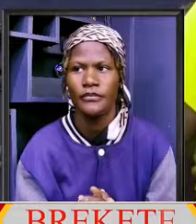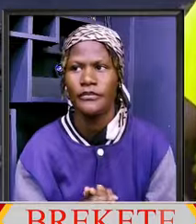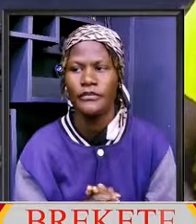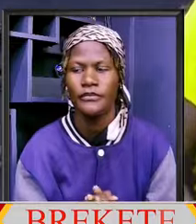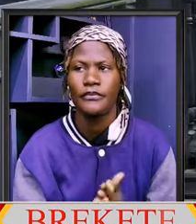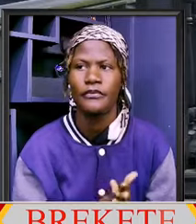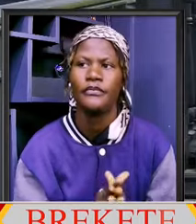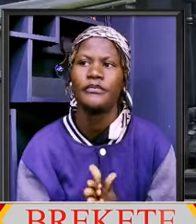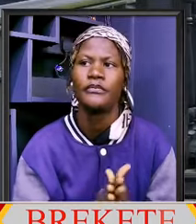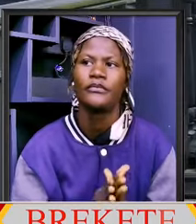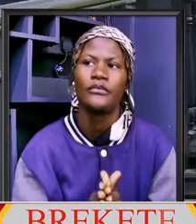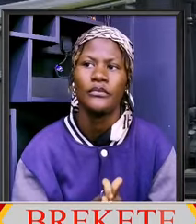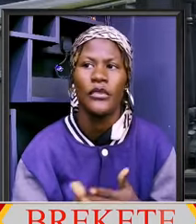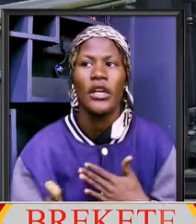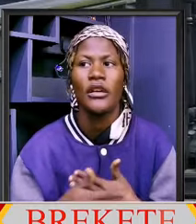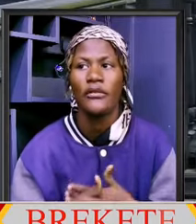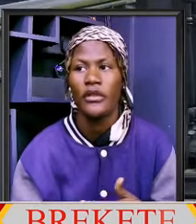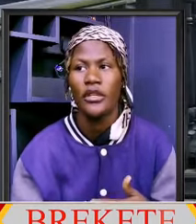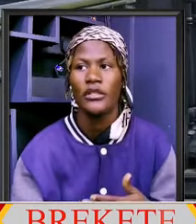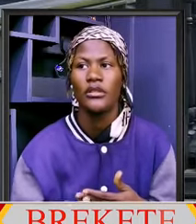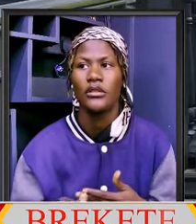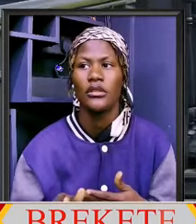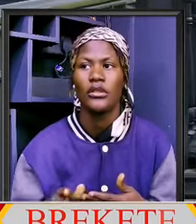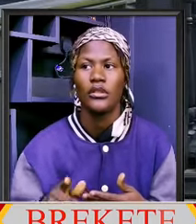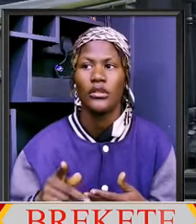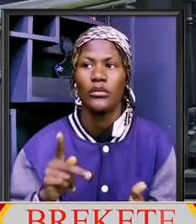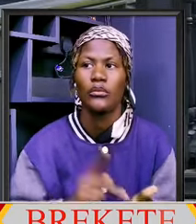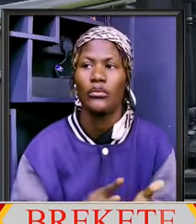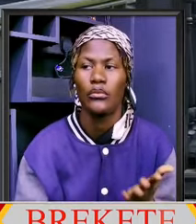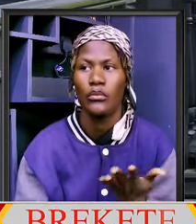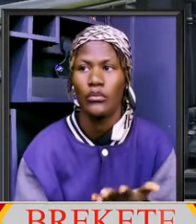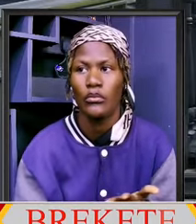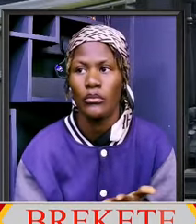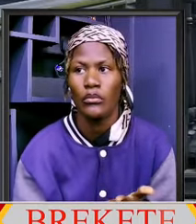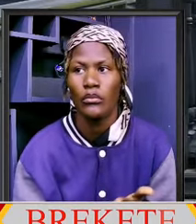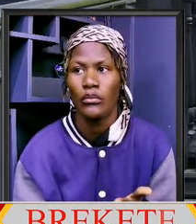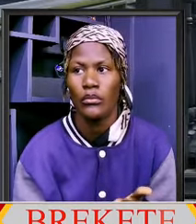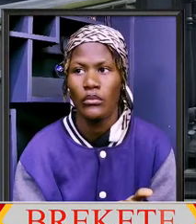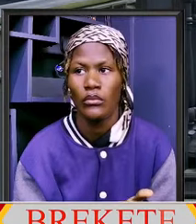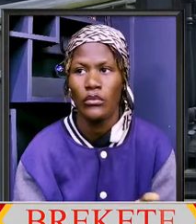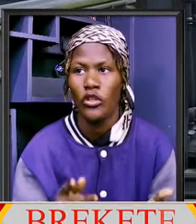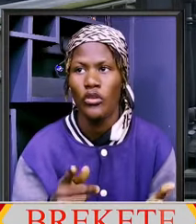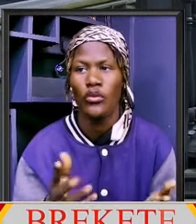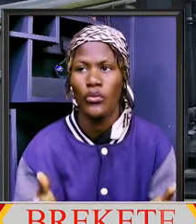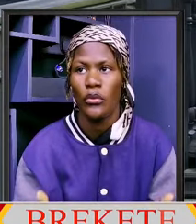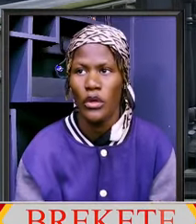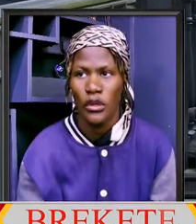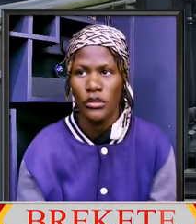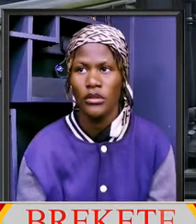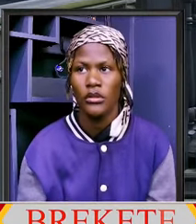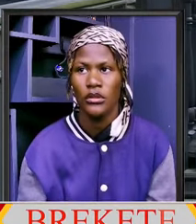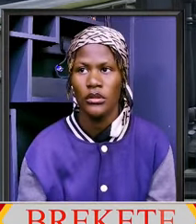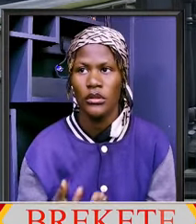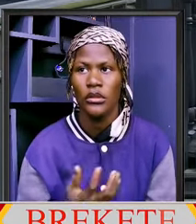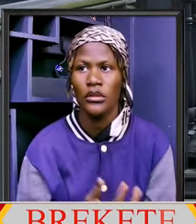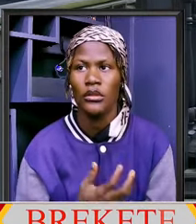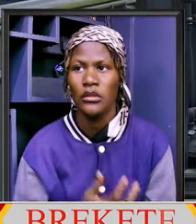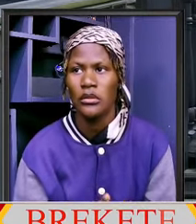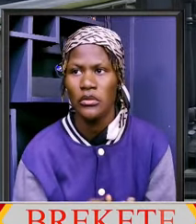very much. So immediately after the program, they will give you this 100,000. You want them cash, Abi? You want them